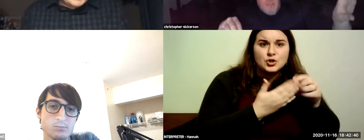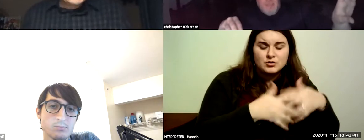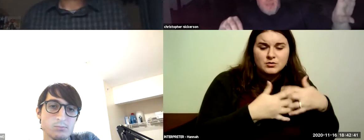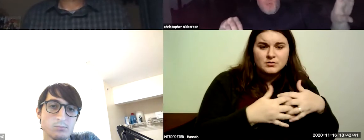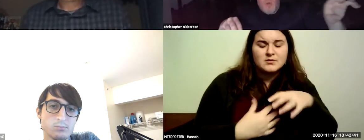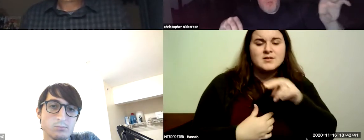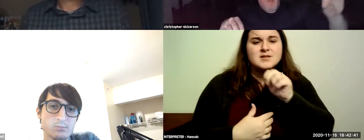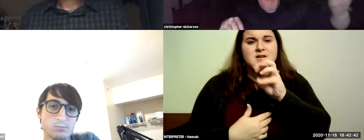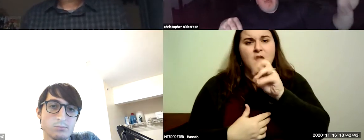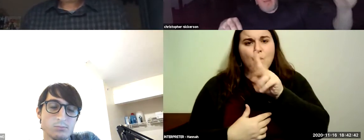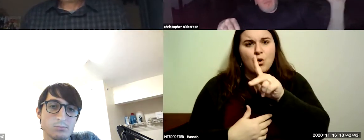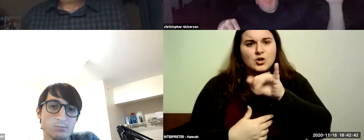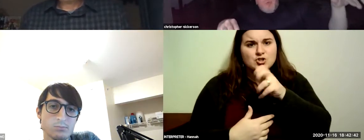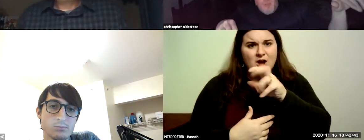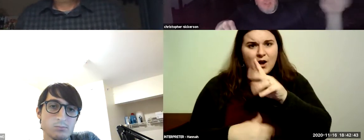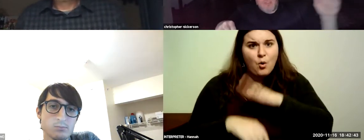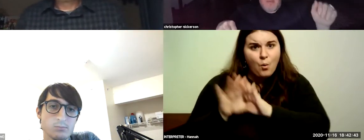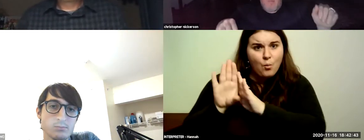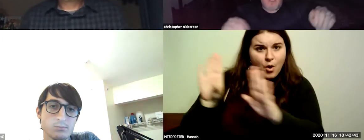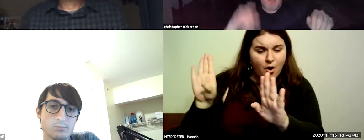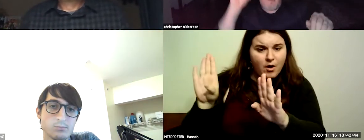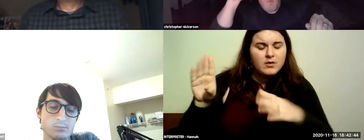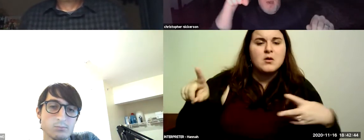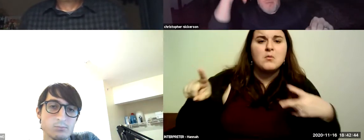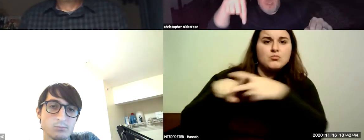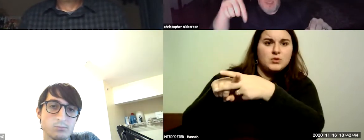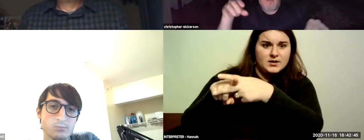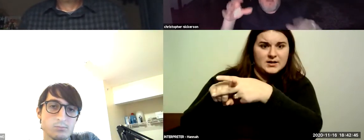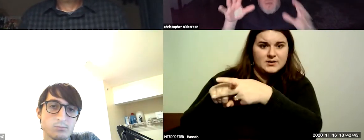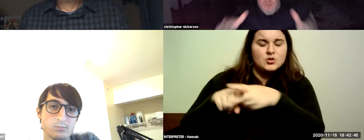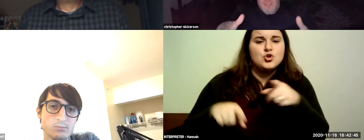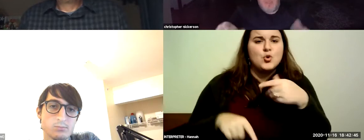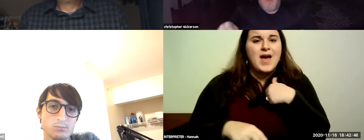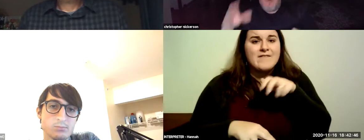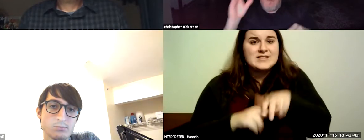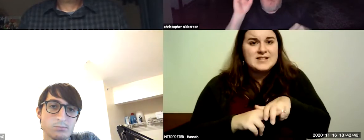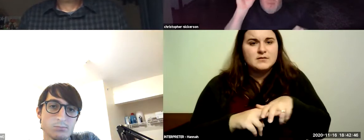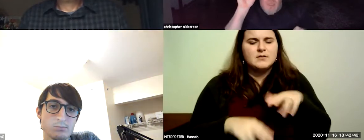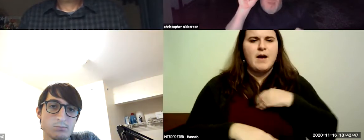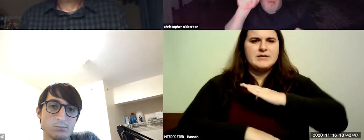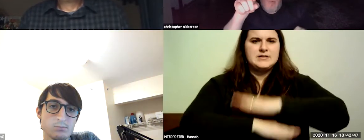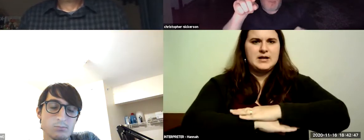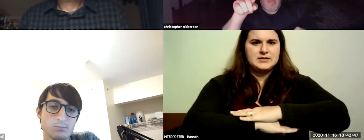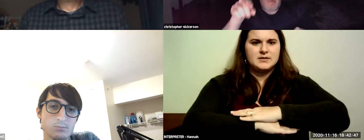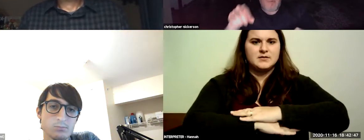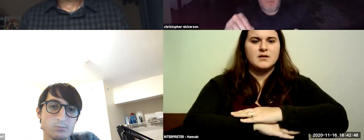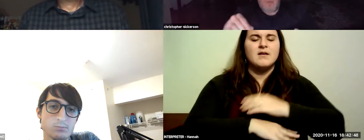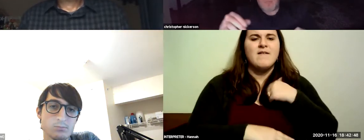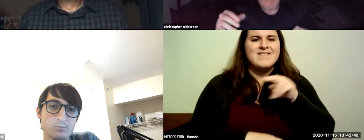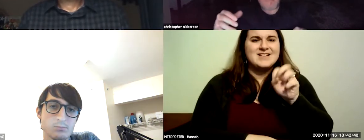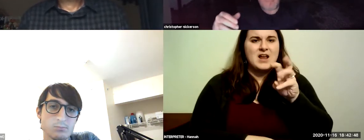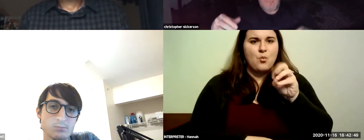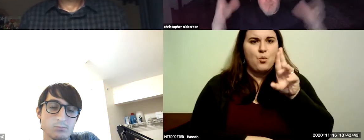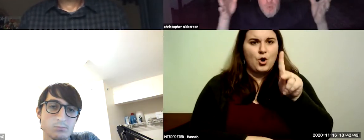network jack that's sitting on the wall. That there's a printer plugged into that network jack. You have a seat. You have a desk in front of you. There is a network jack in front of